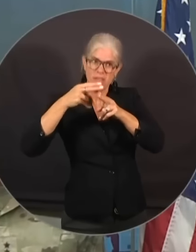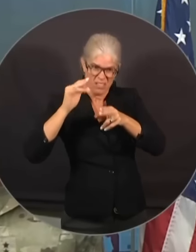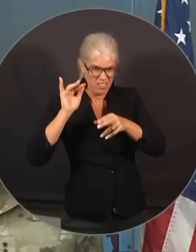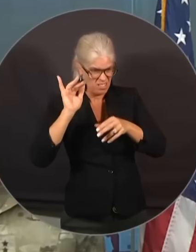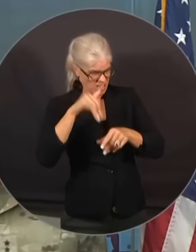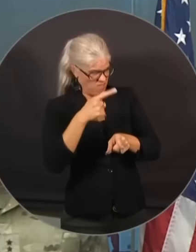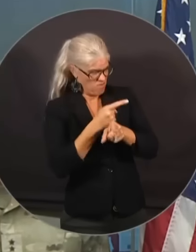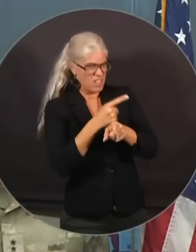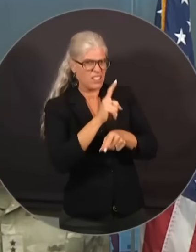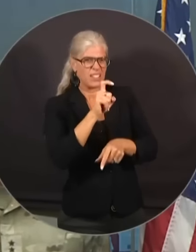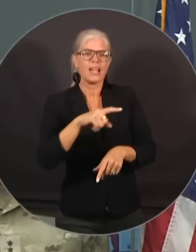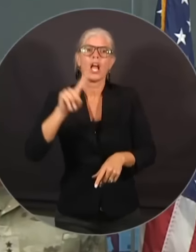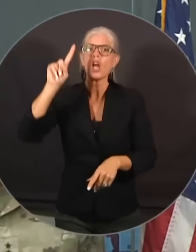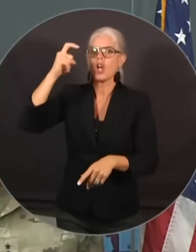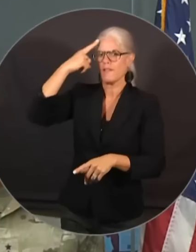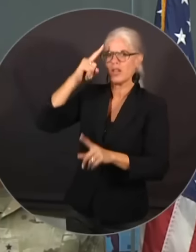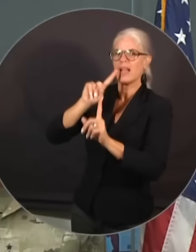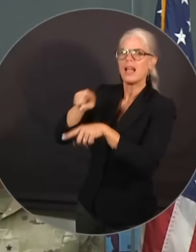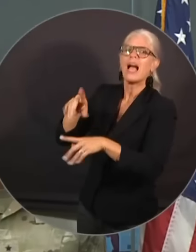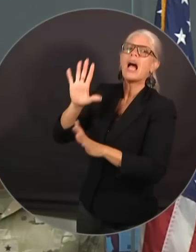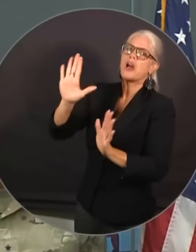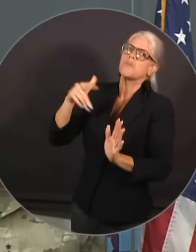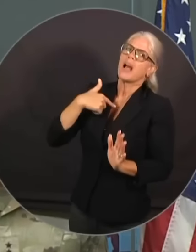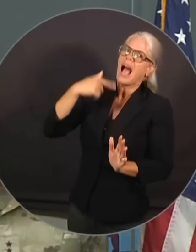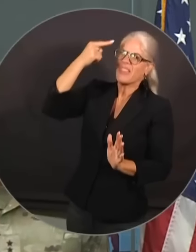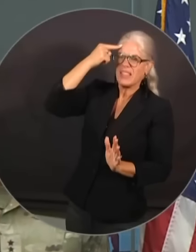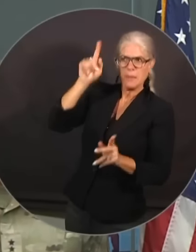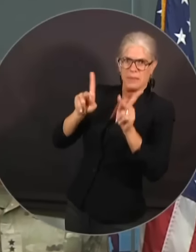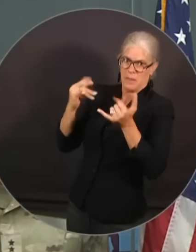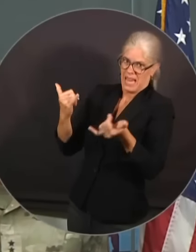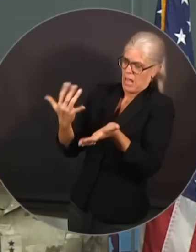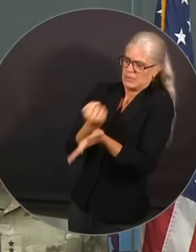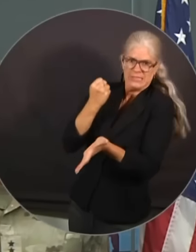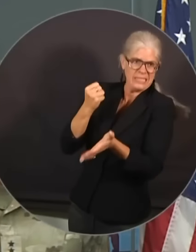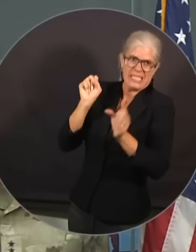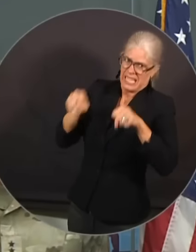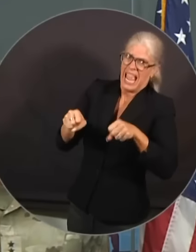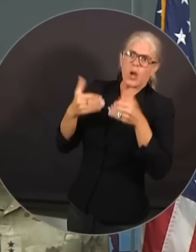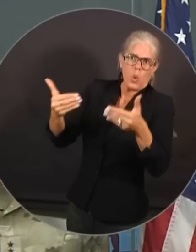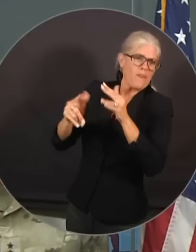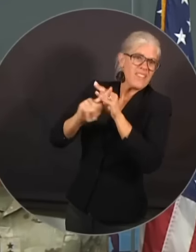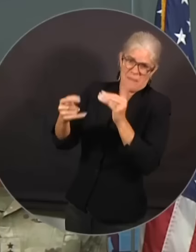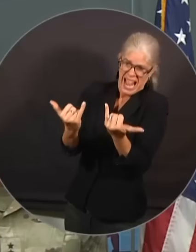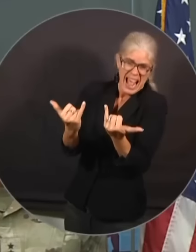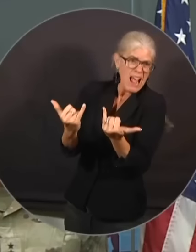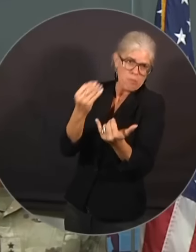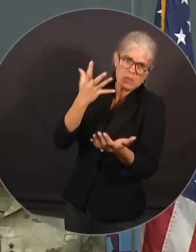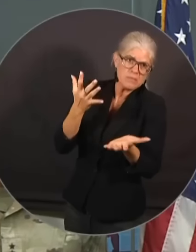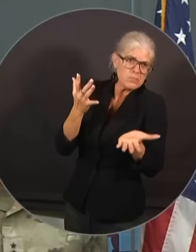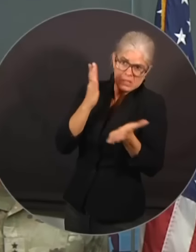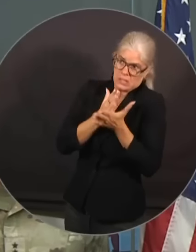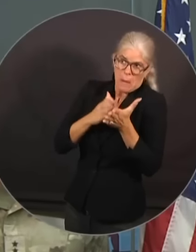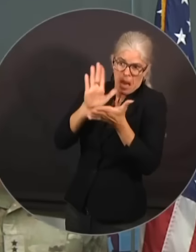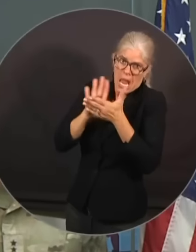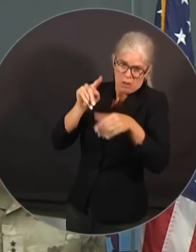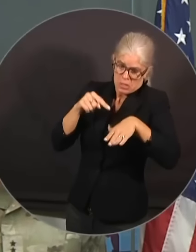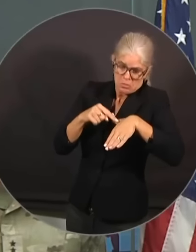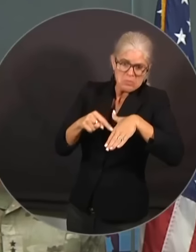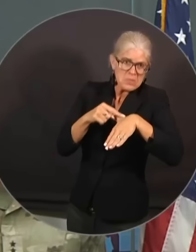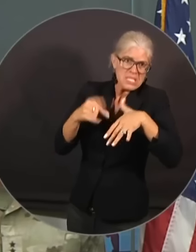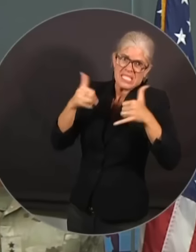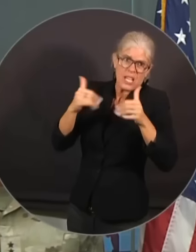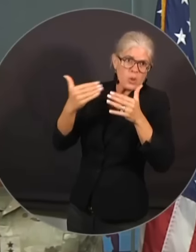Well, I think people still have time to effectuate an evacuation in some of those areas. I mean, particularly you look at Taylor County,